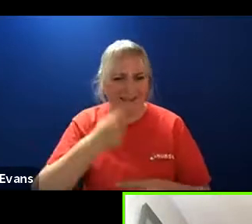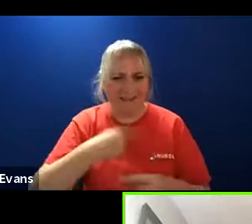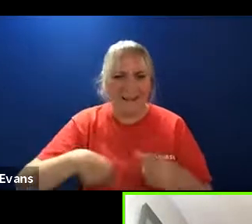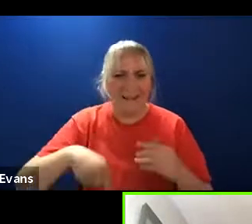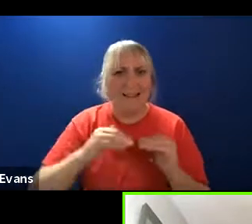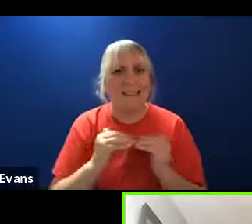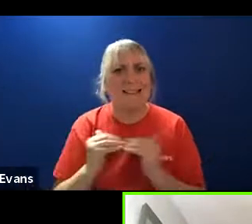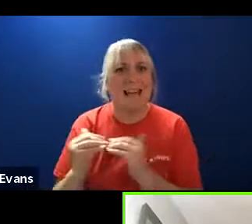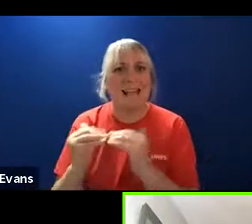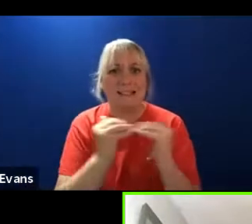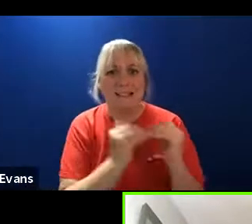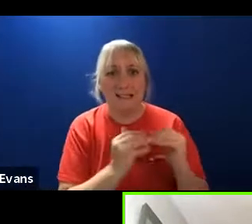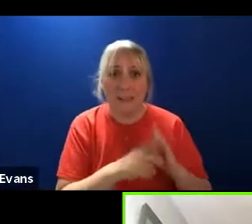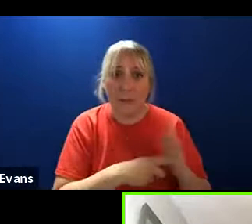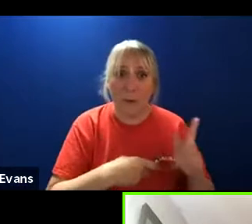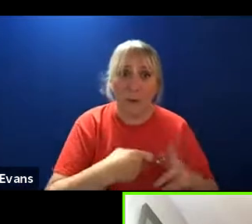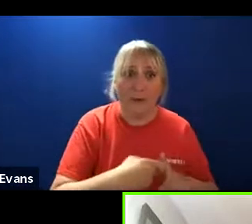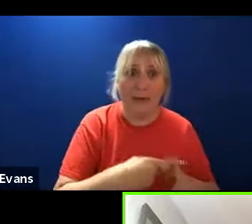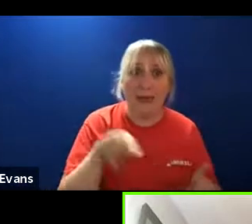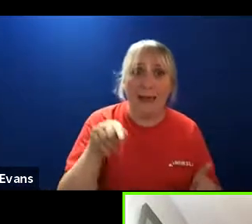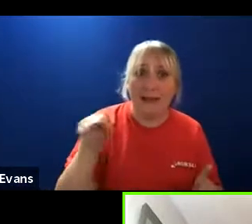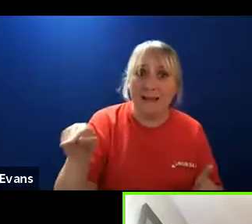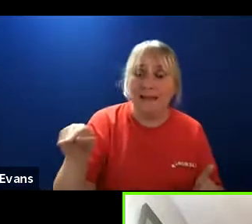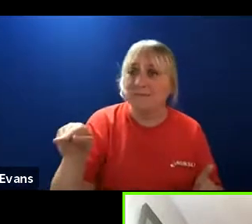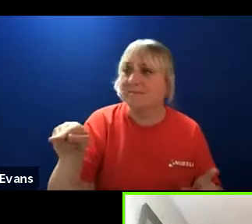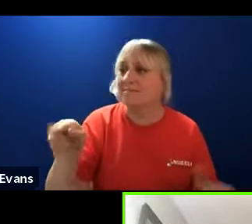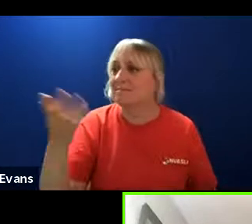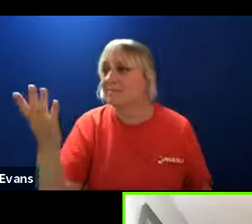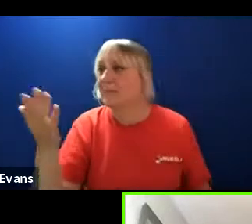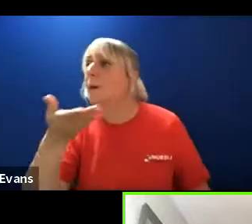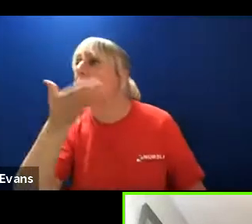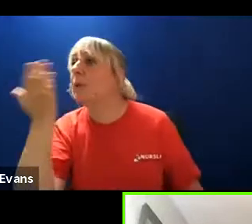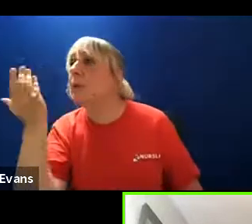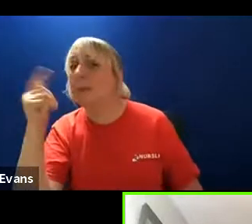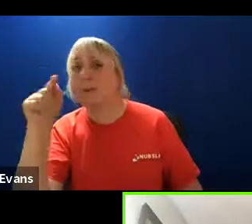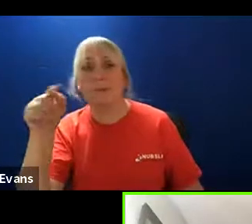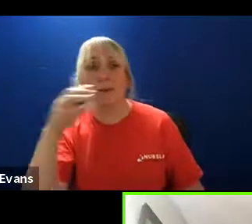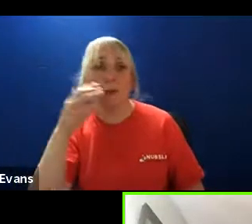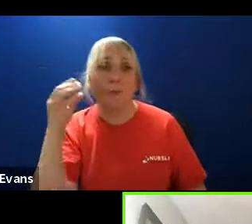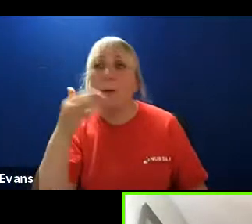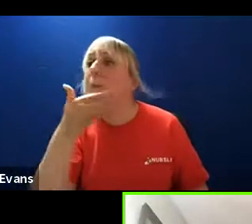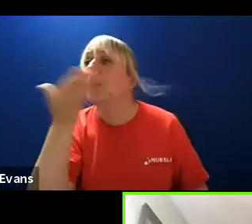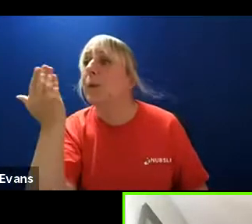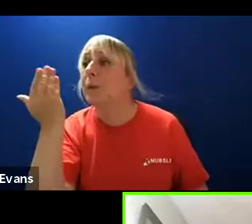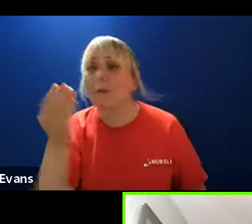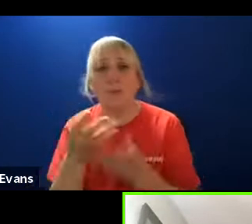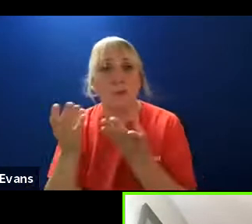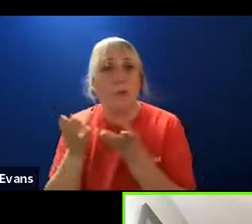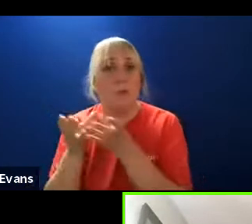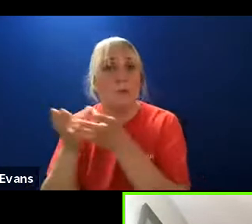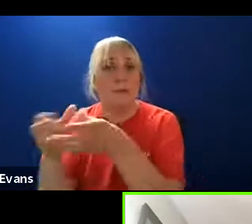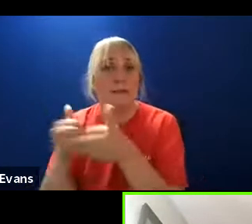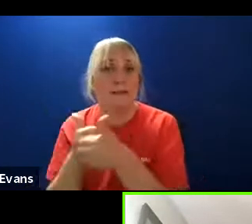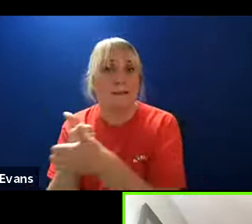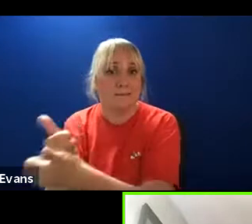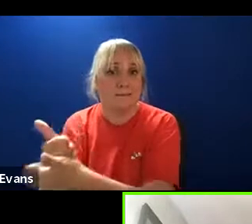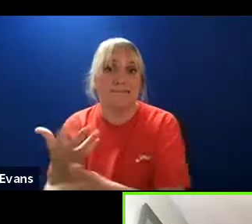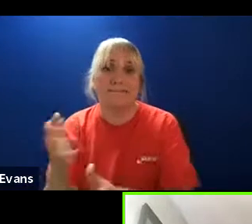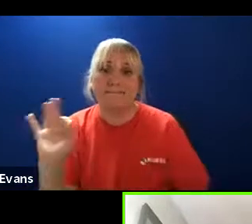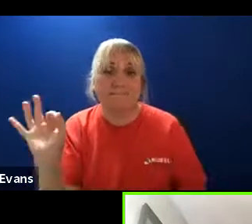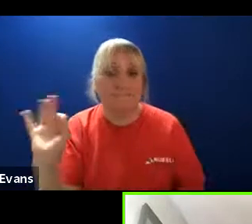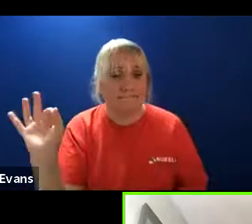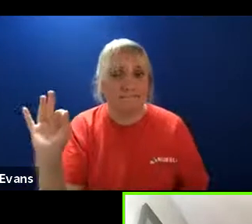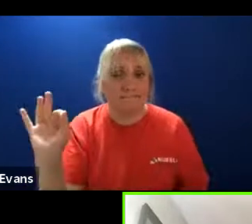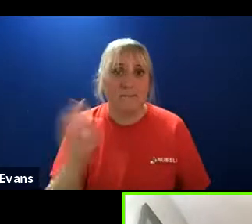UK context are often simply just not available there. And so that, because